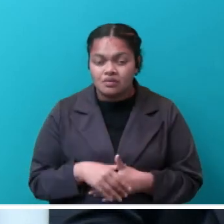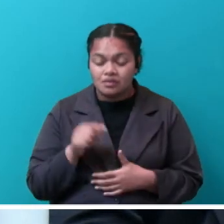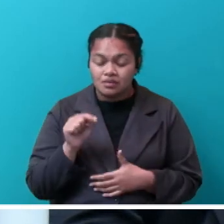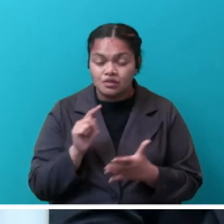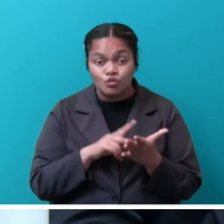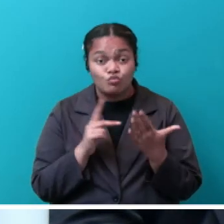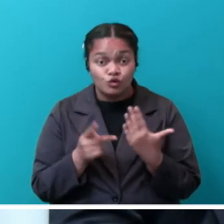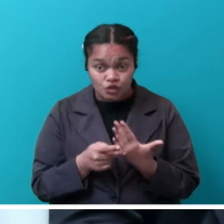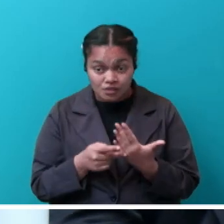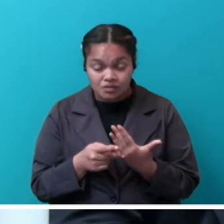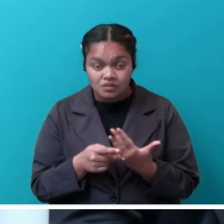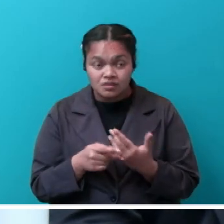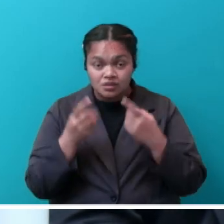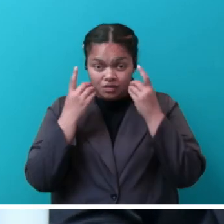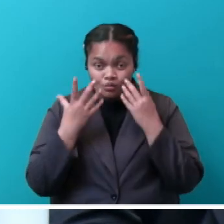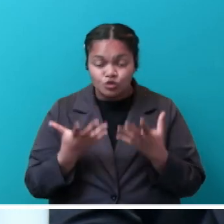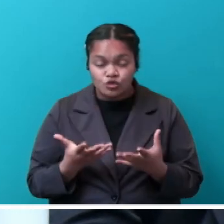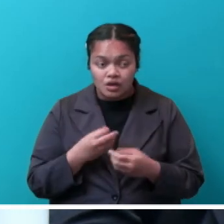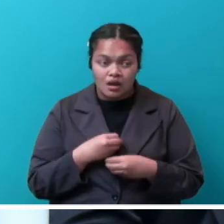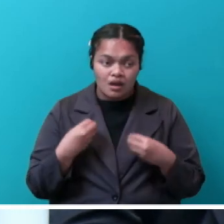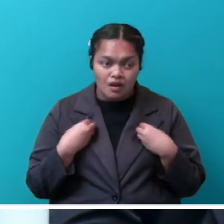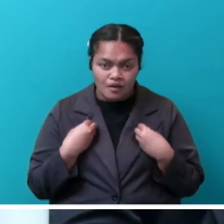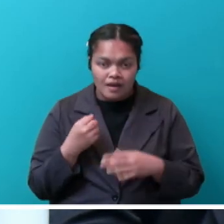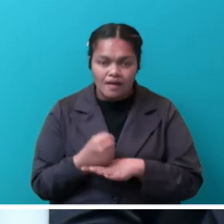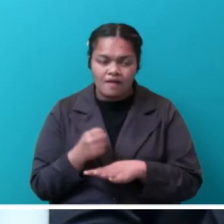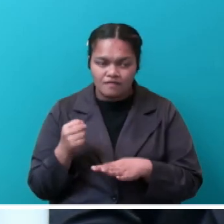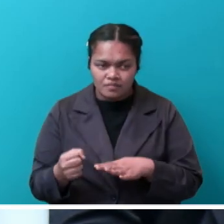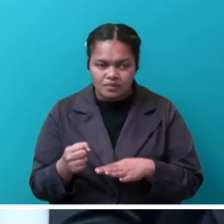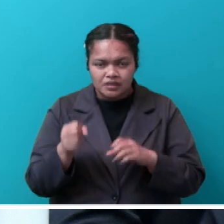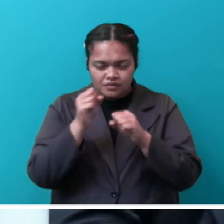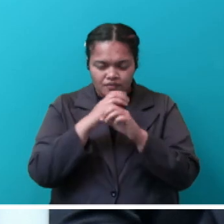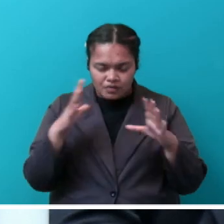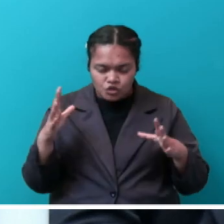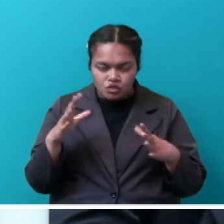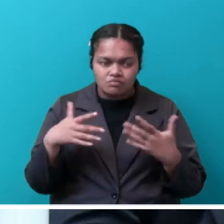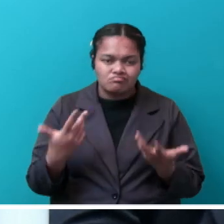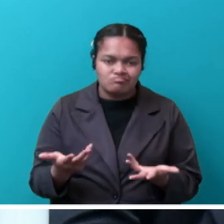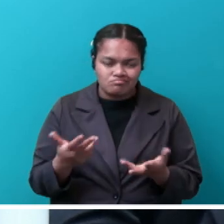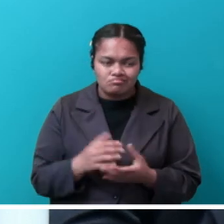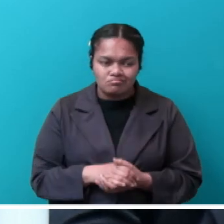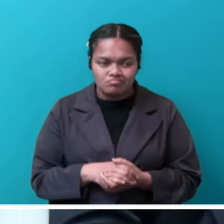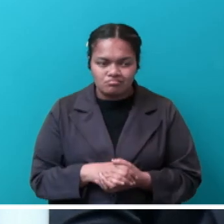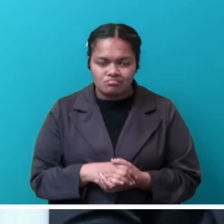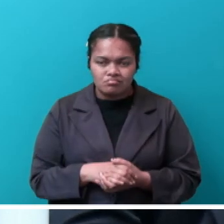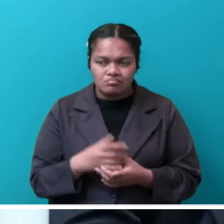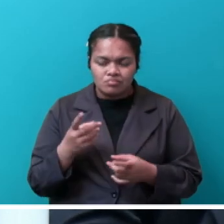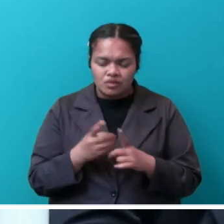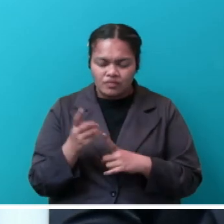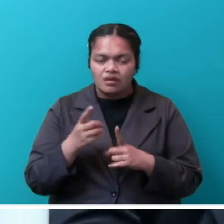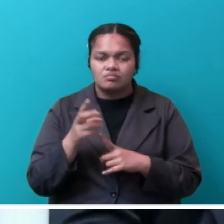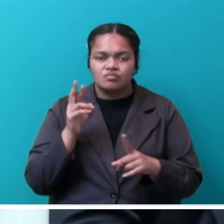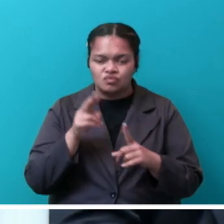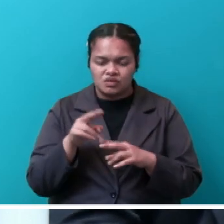projects demonstrate our coalition government's vision to bring growth and development to all regions in